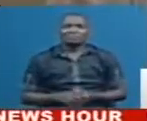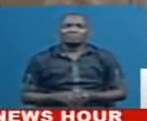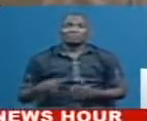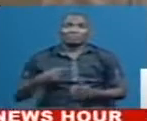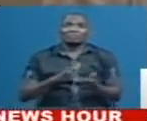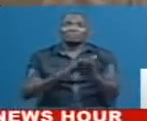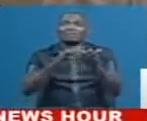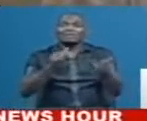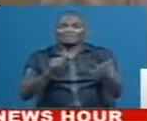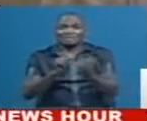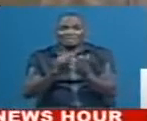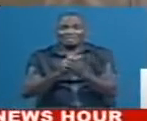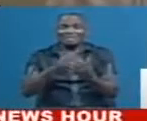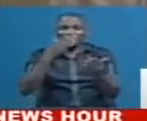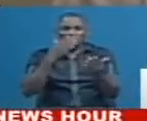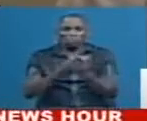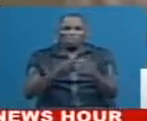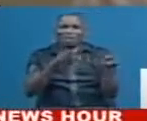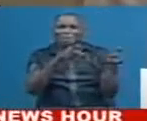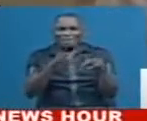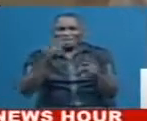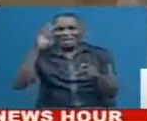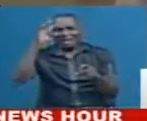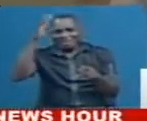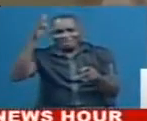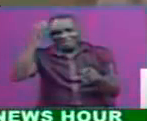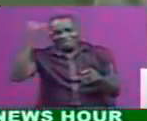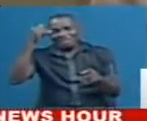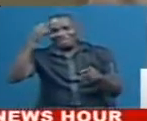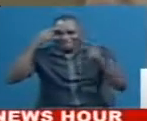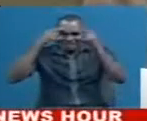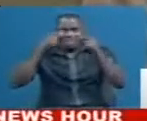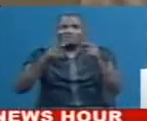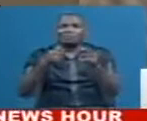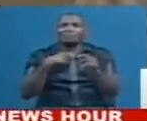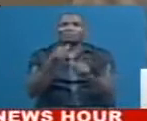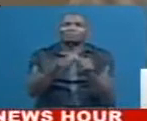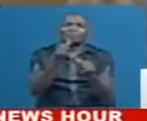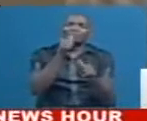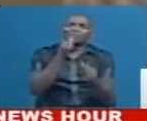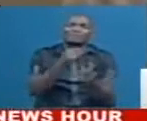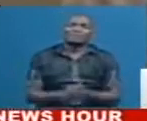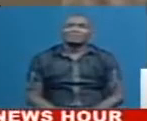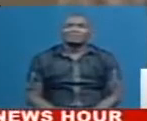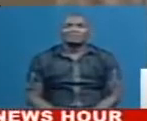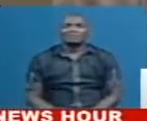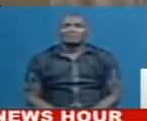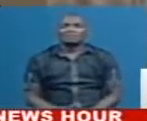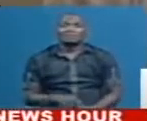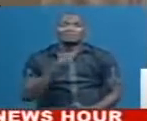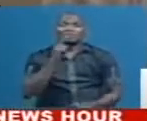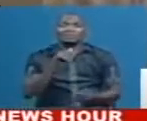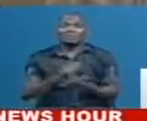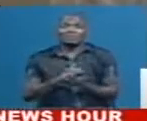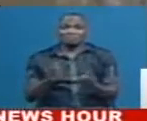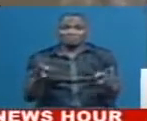that this innovative thinking can be derived and gotten from the private sector. The fact that we have gathered